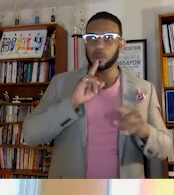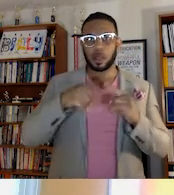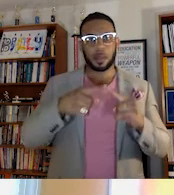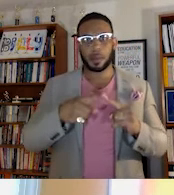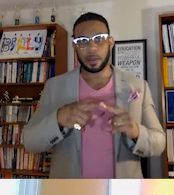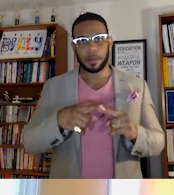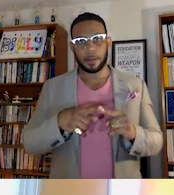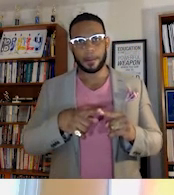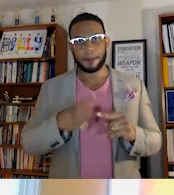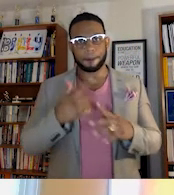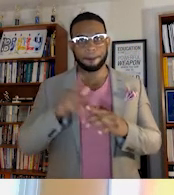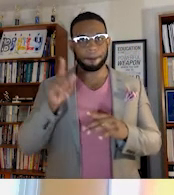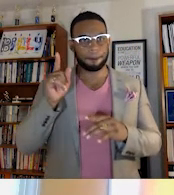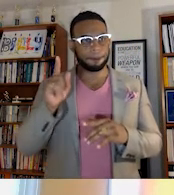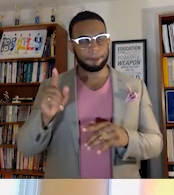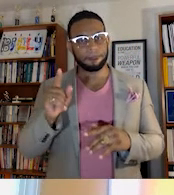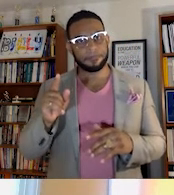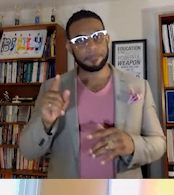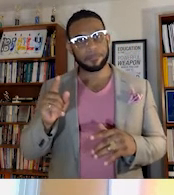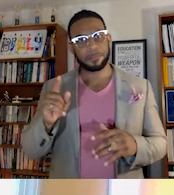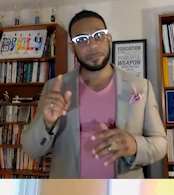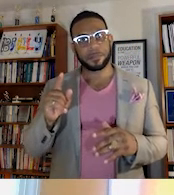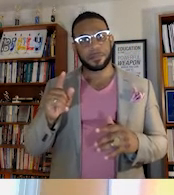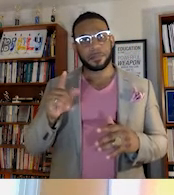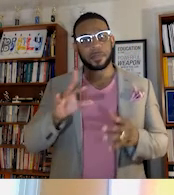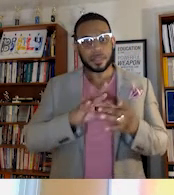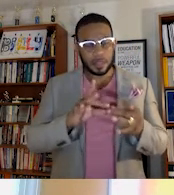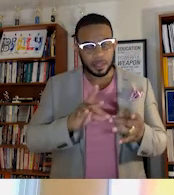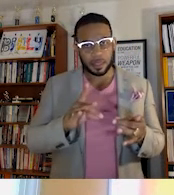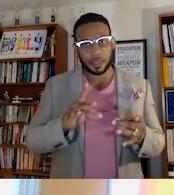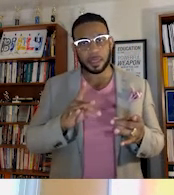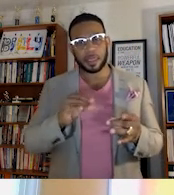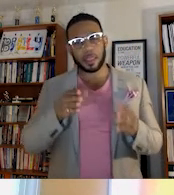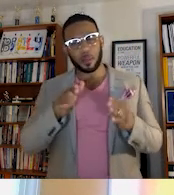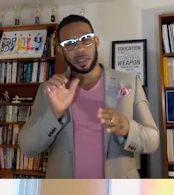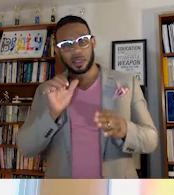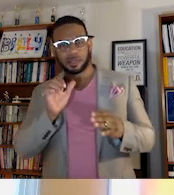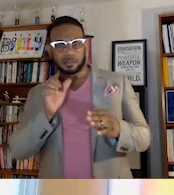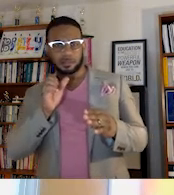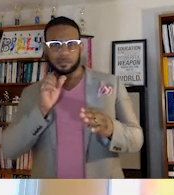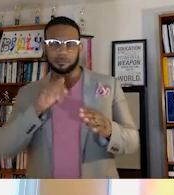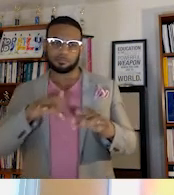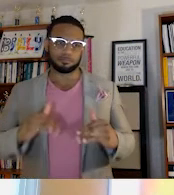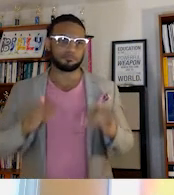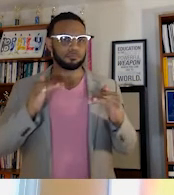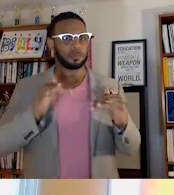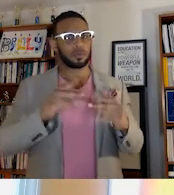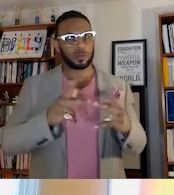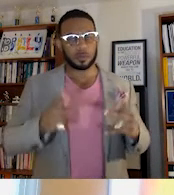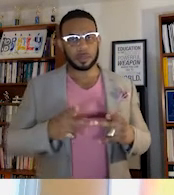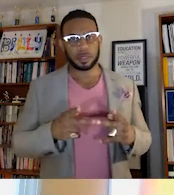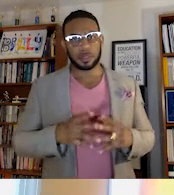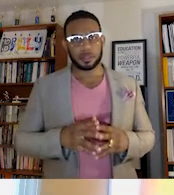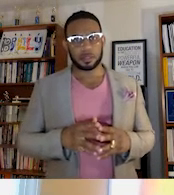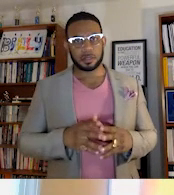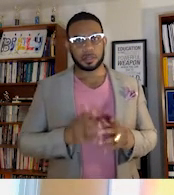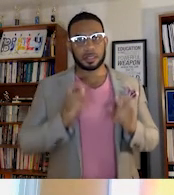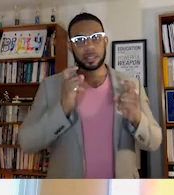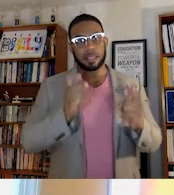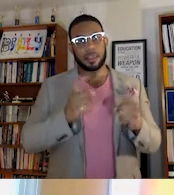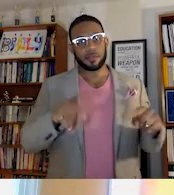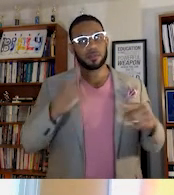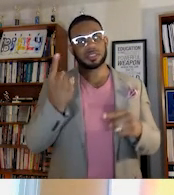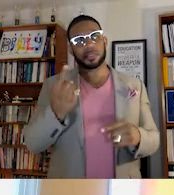about what he said and the way that he kind of just stepped up to the plate and gave